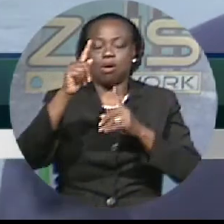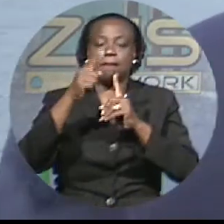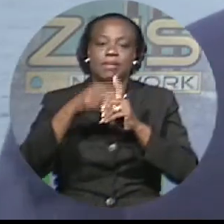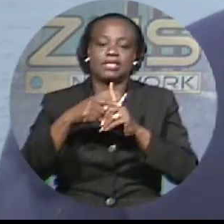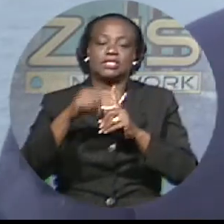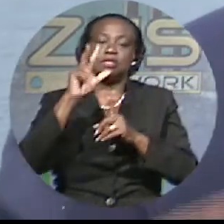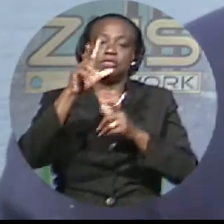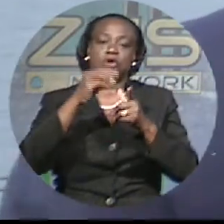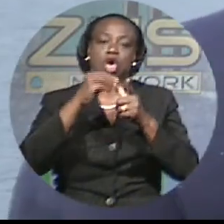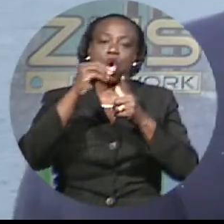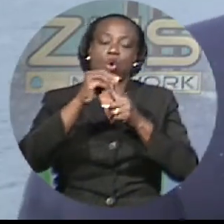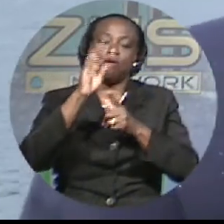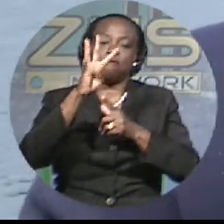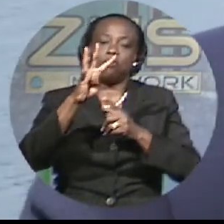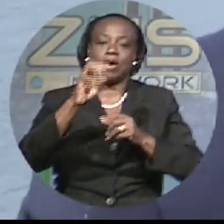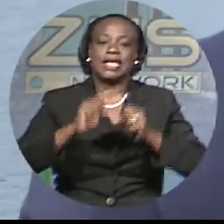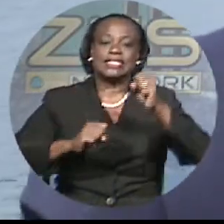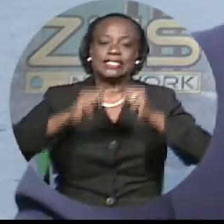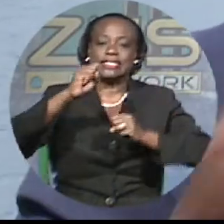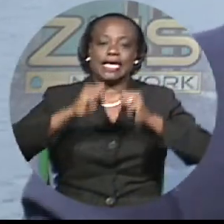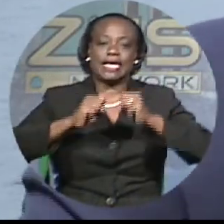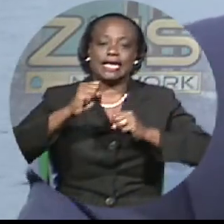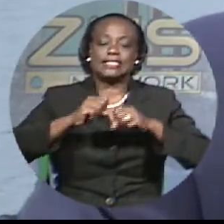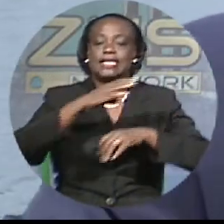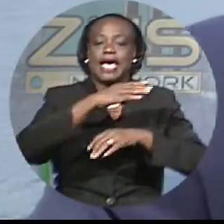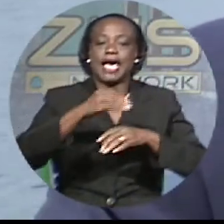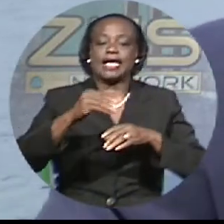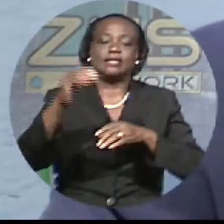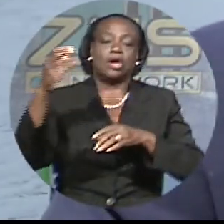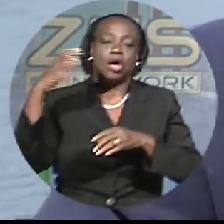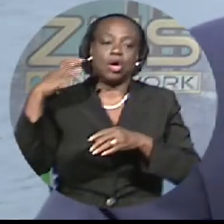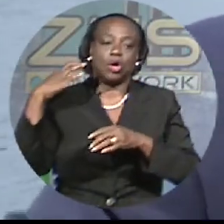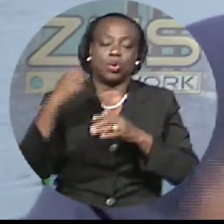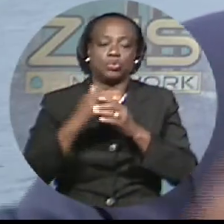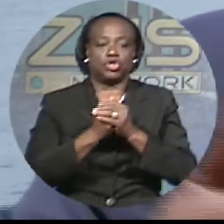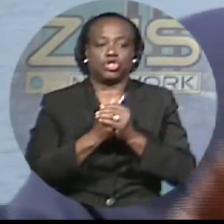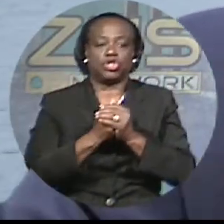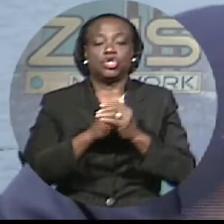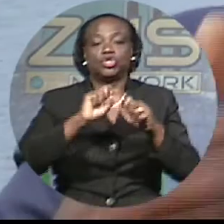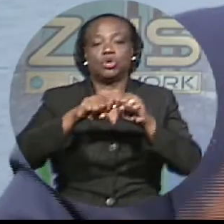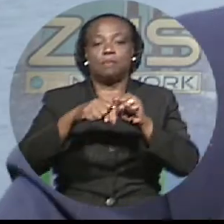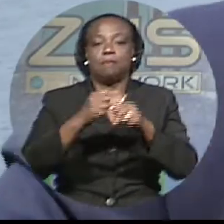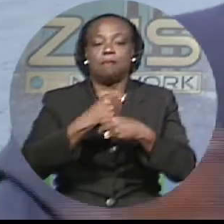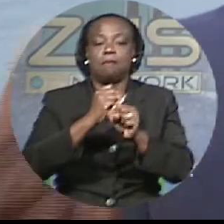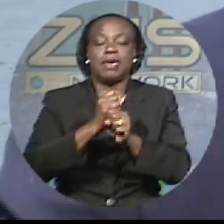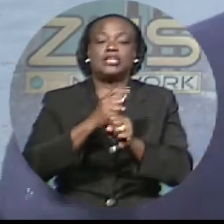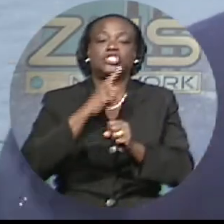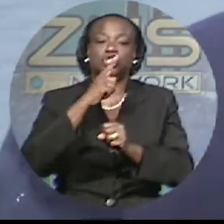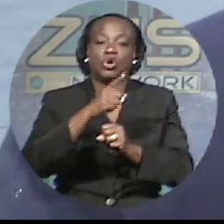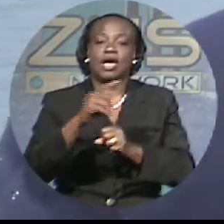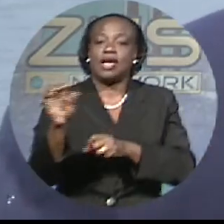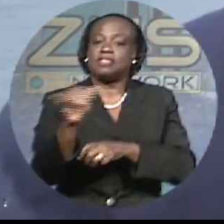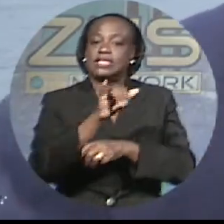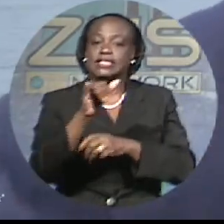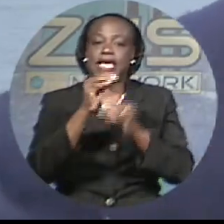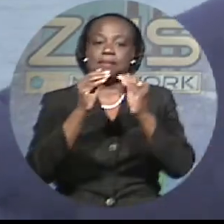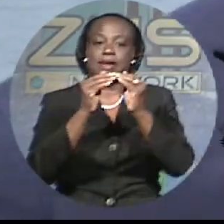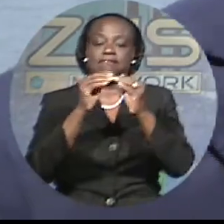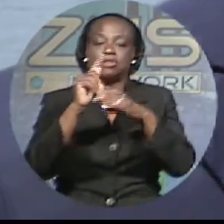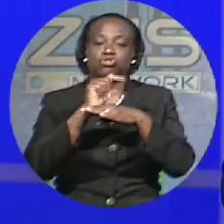and a coach, because you have to have the coach there to ensure that the same level intensity of training is being carried